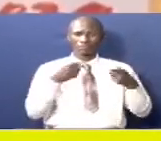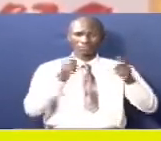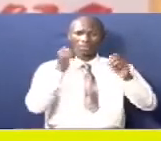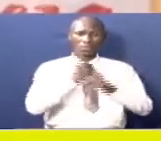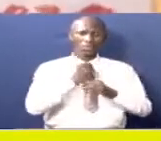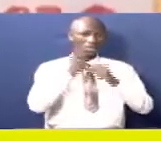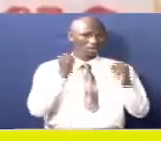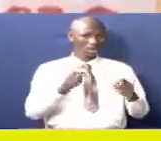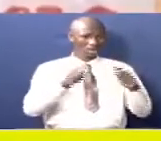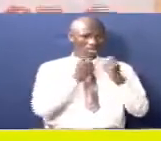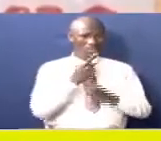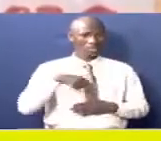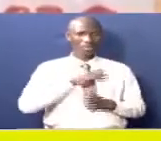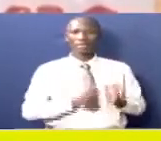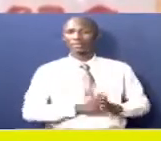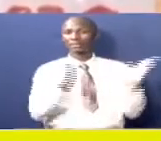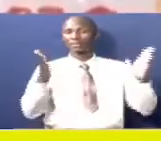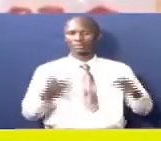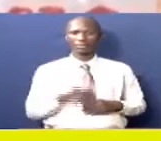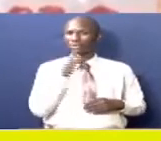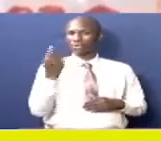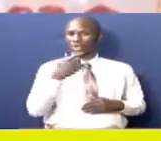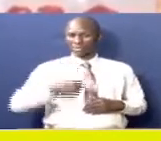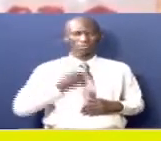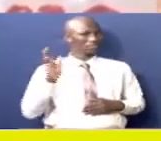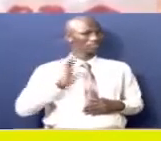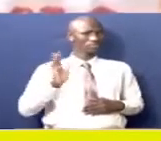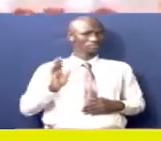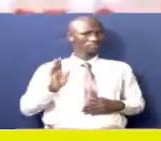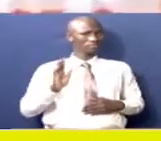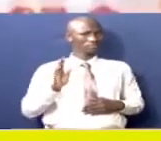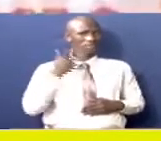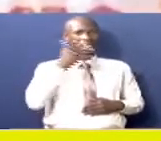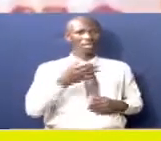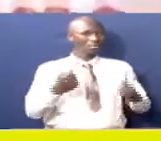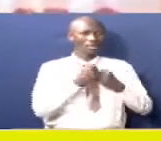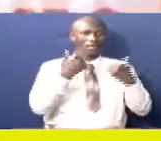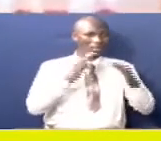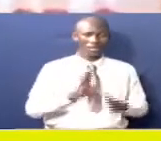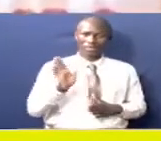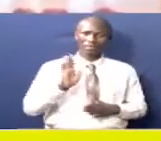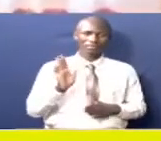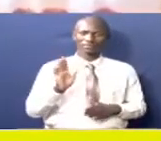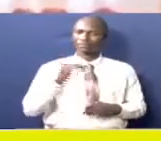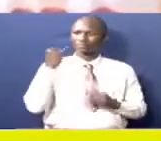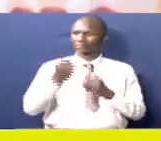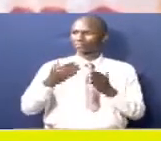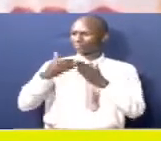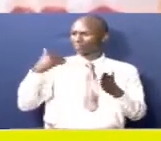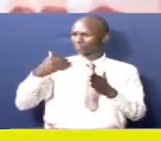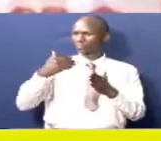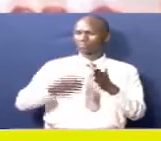work hard as a team, you know, generally. Not only myself, but all the attackers who are playing. In the last game, we